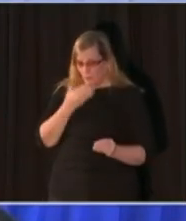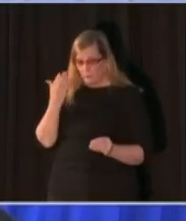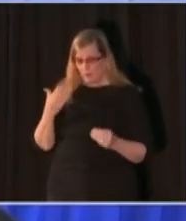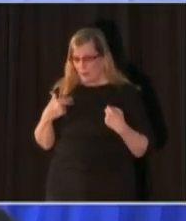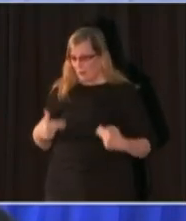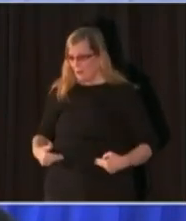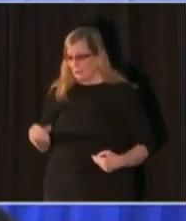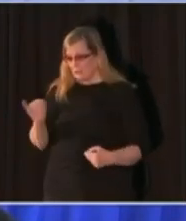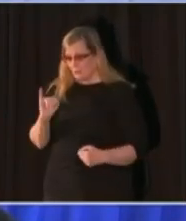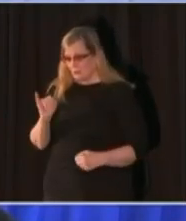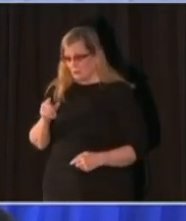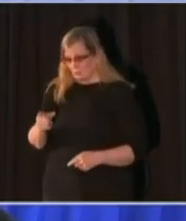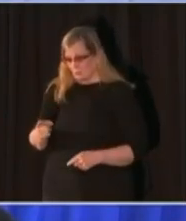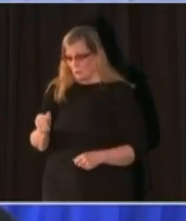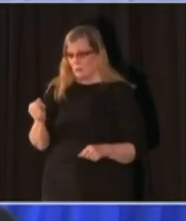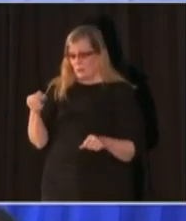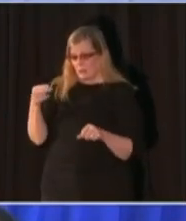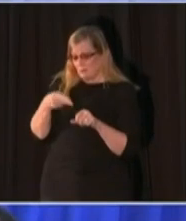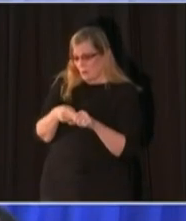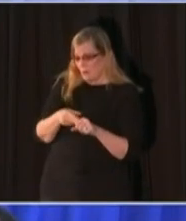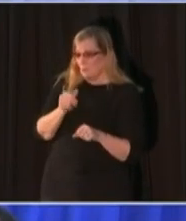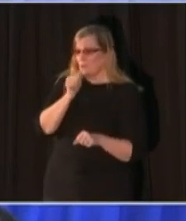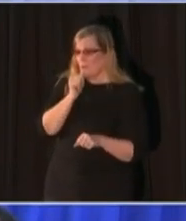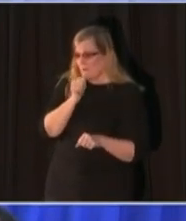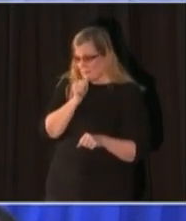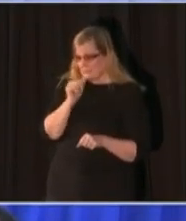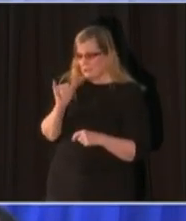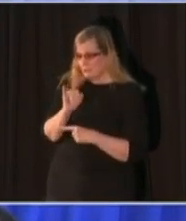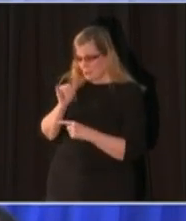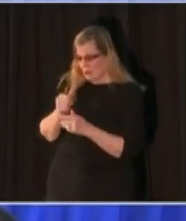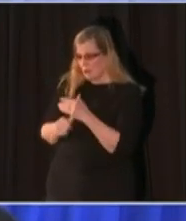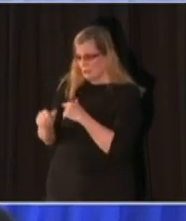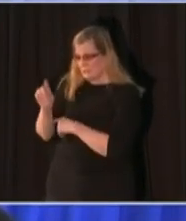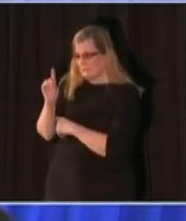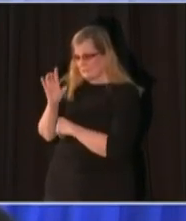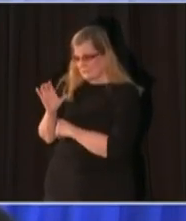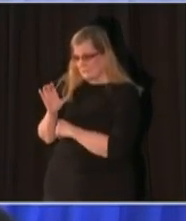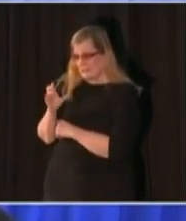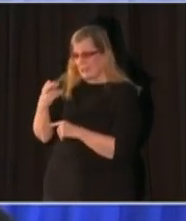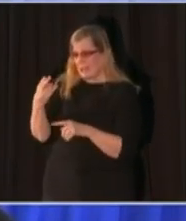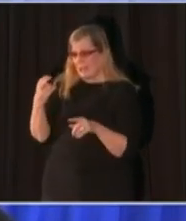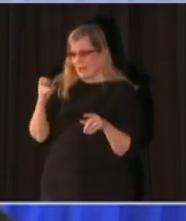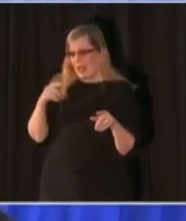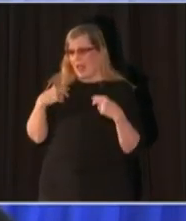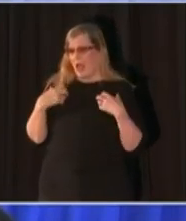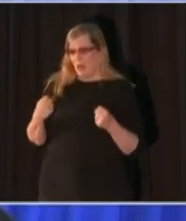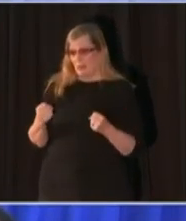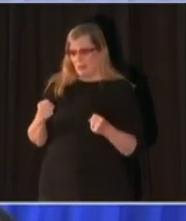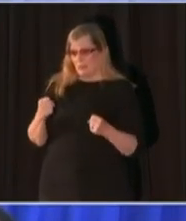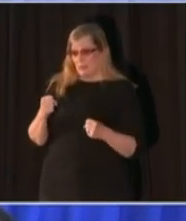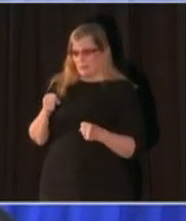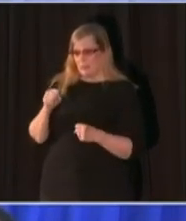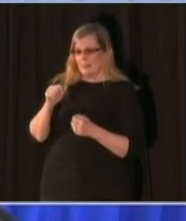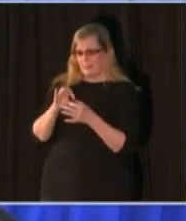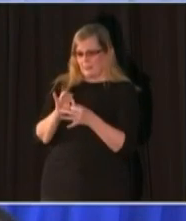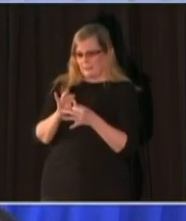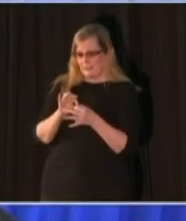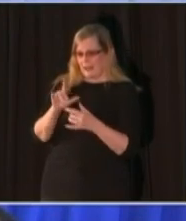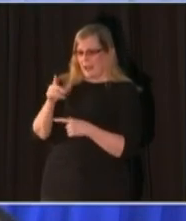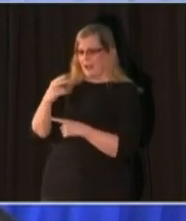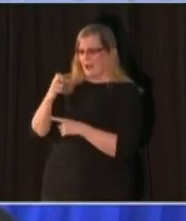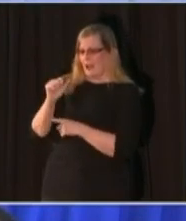now through the DC Health Link. And you can access that information at